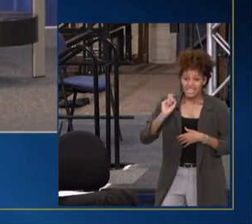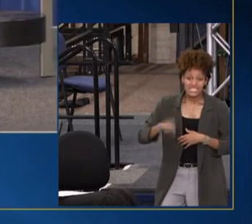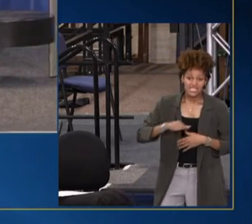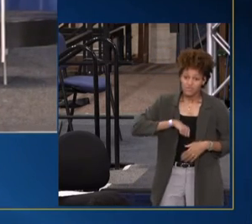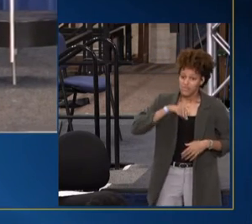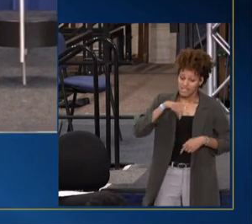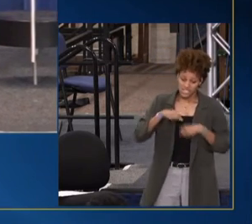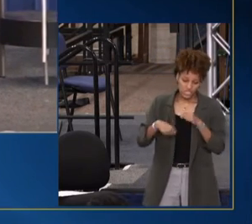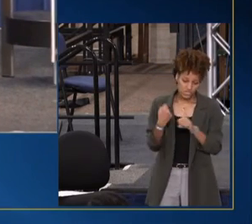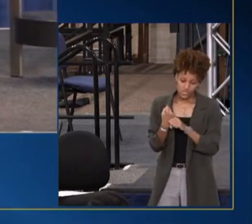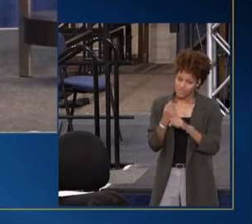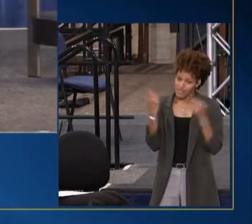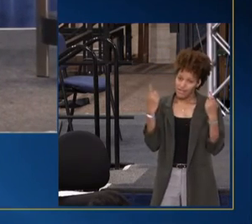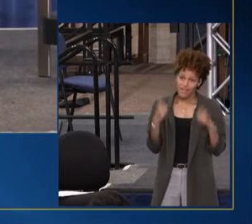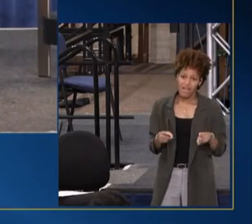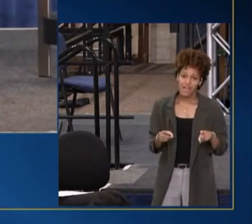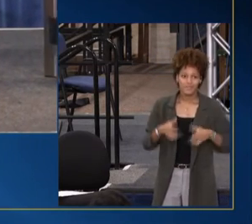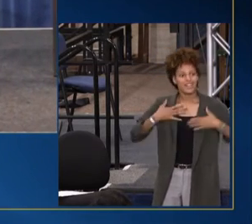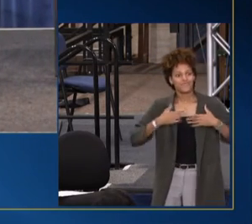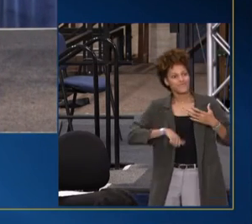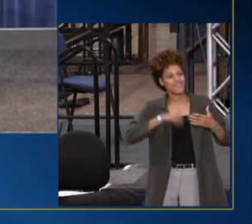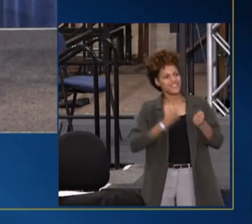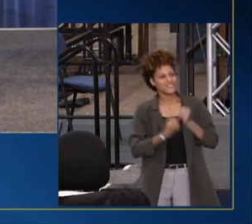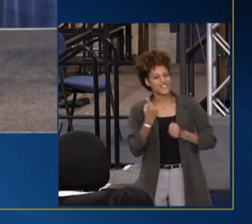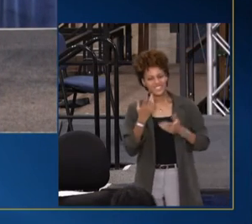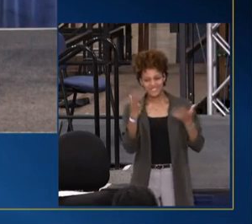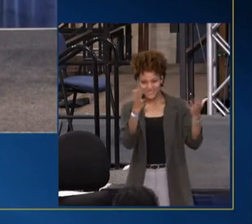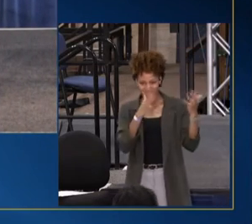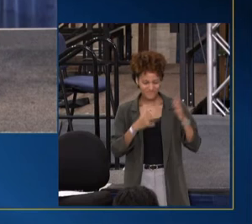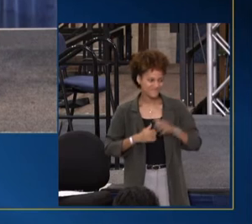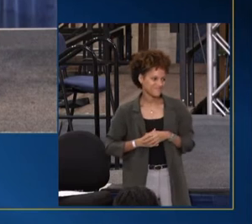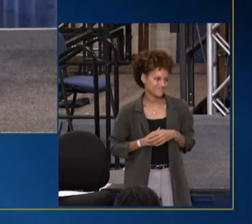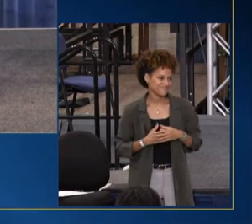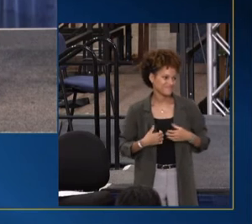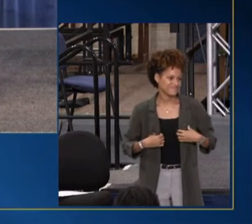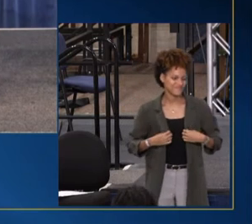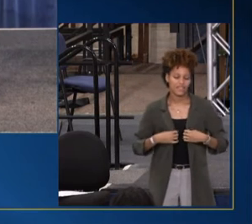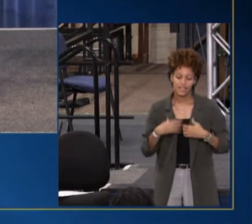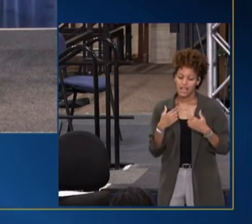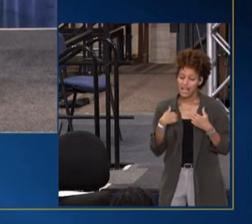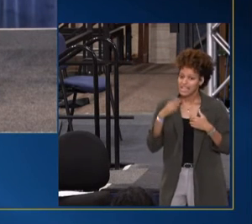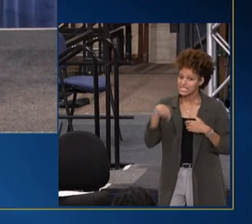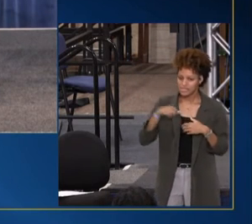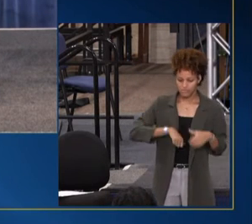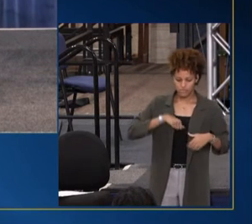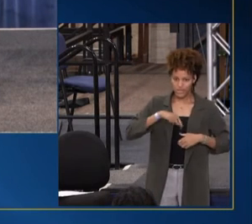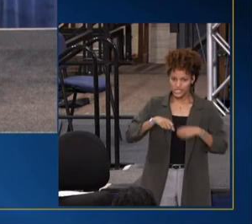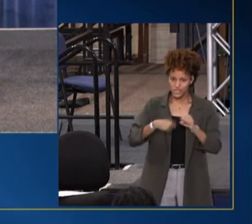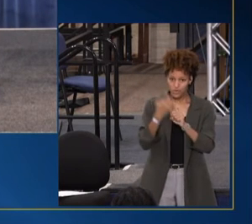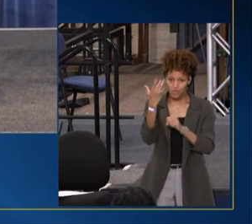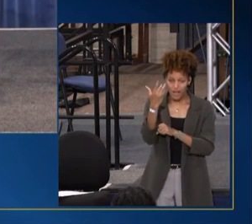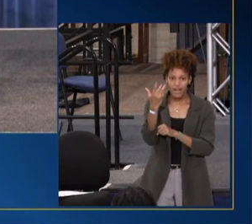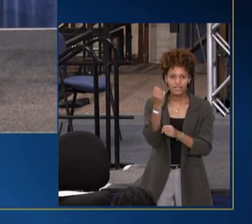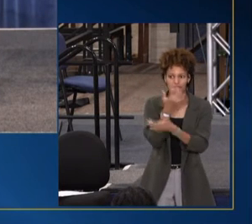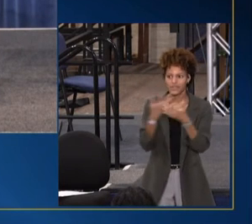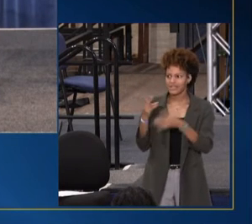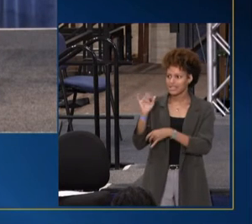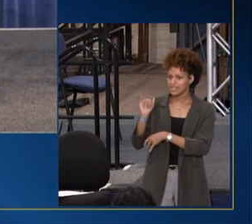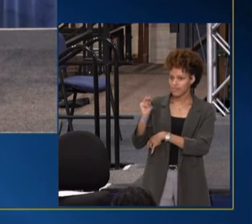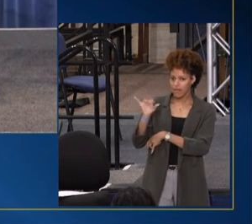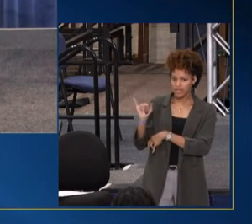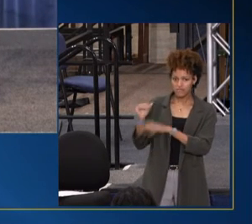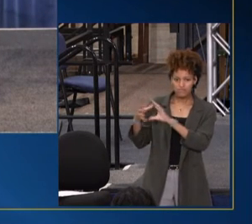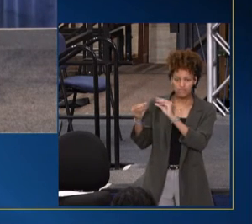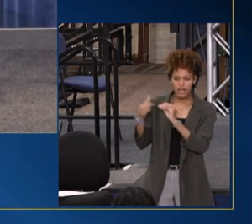Pride this year. Absolutely. Happy Pride, everybody. Happy Pride. And I needed it because of everything that Imani said. Like,